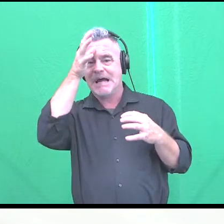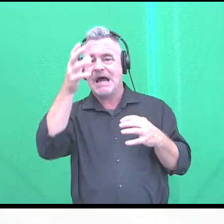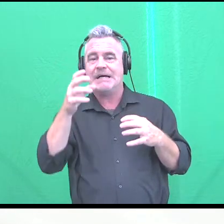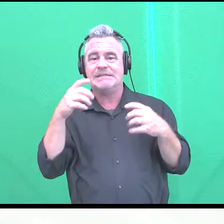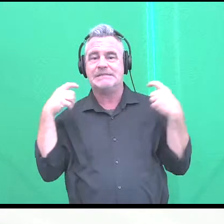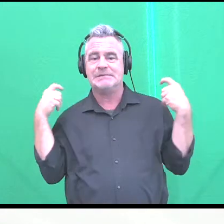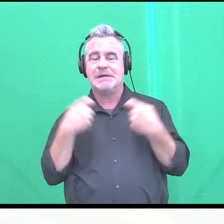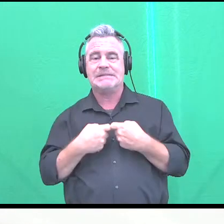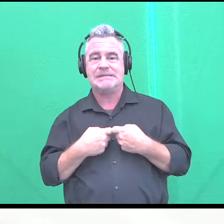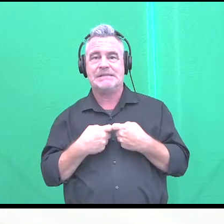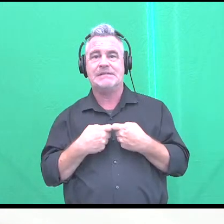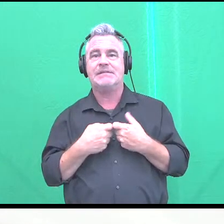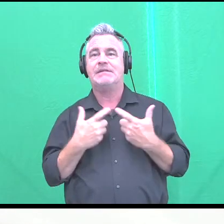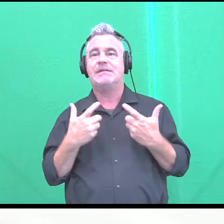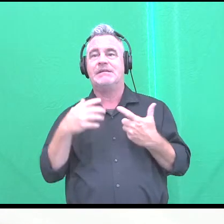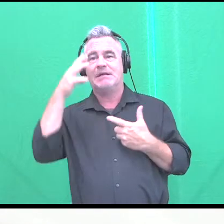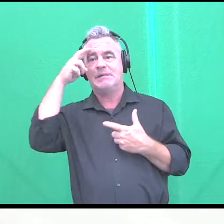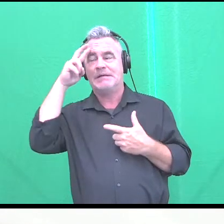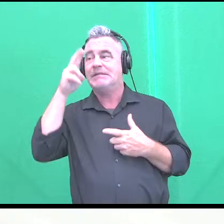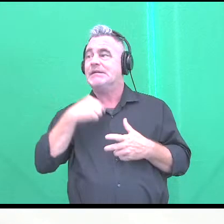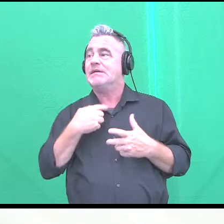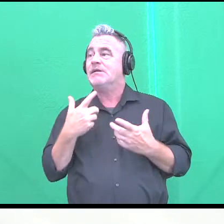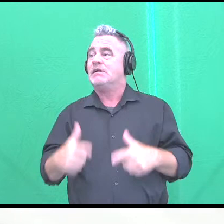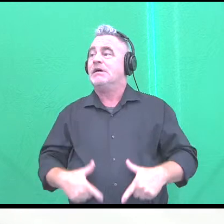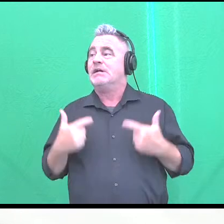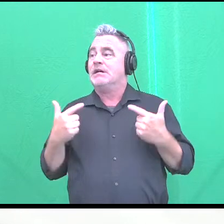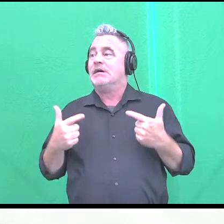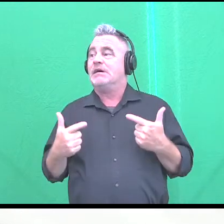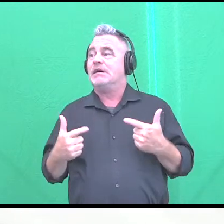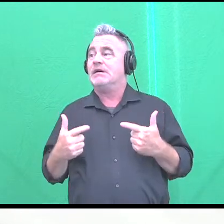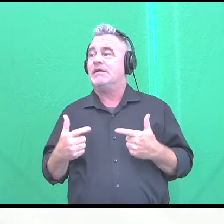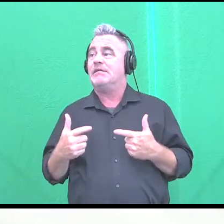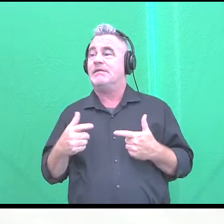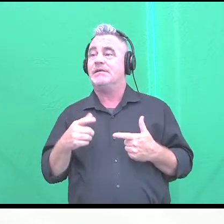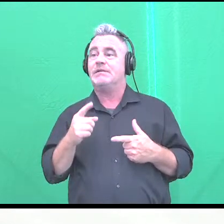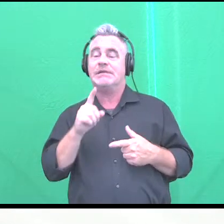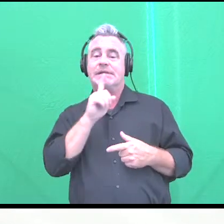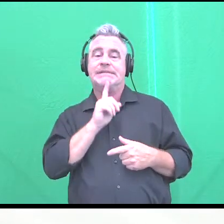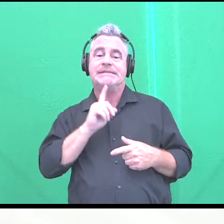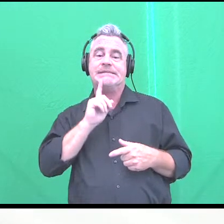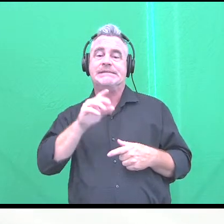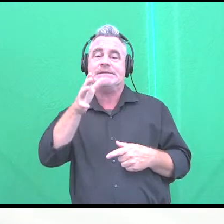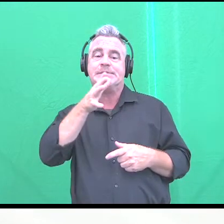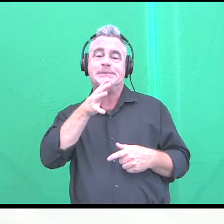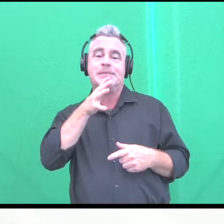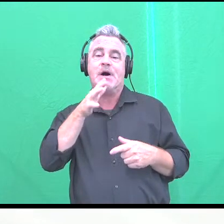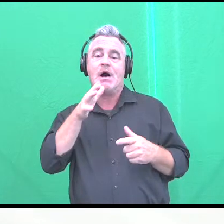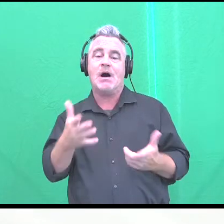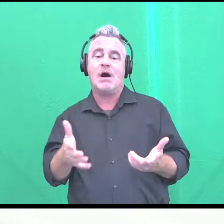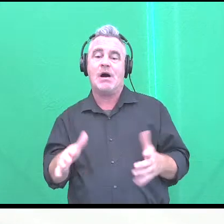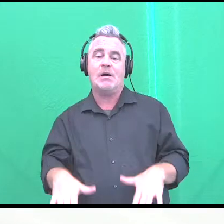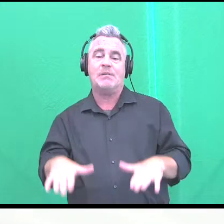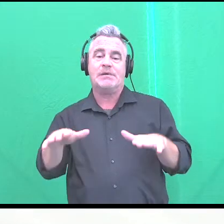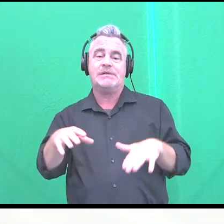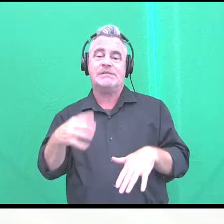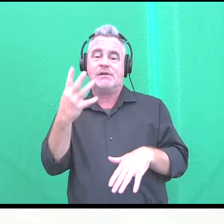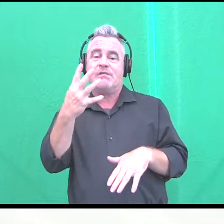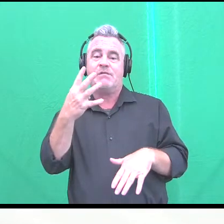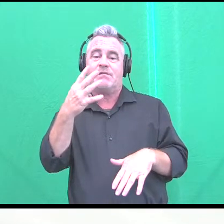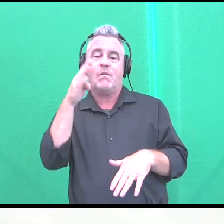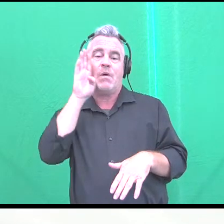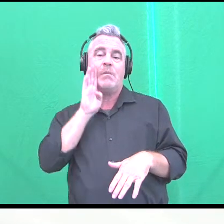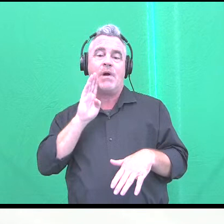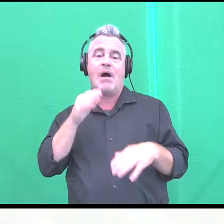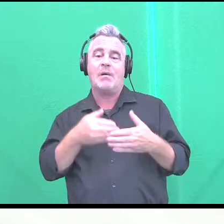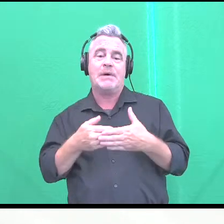LA and grew up with a single mom raising 4 little brown babies. Color, race was never, ever an issue to